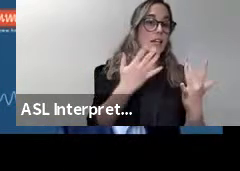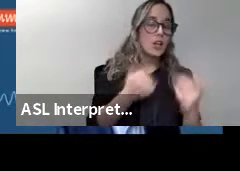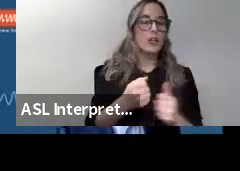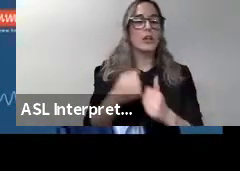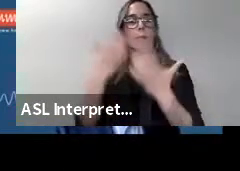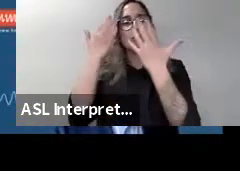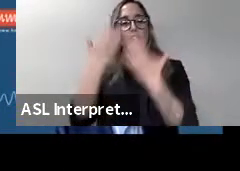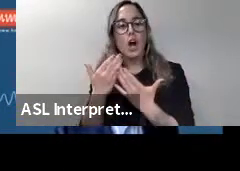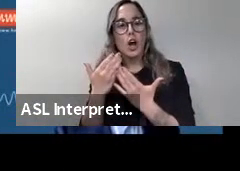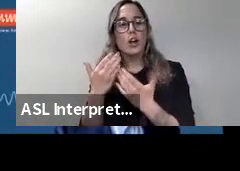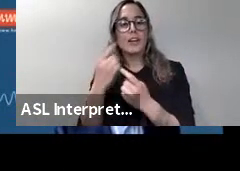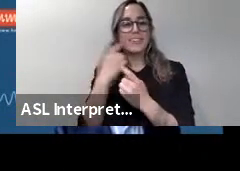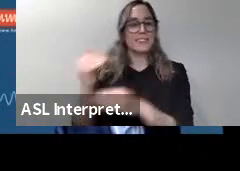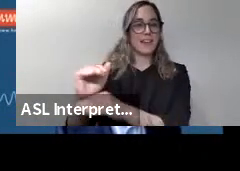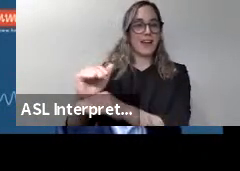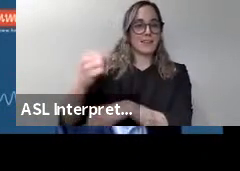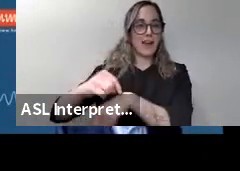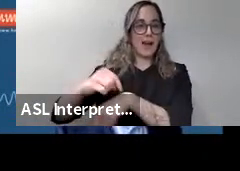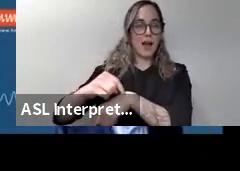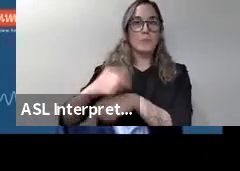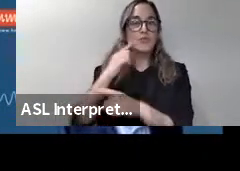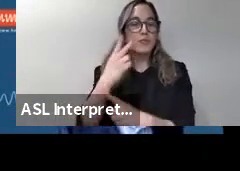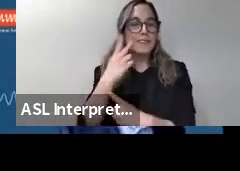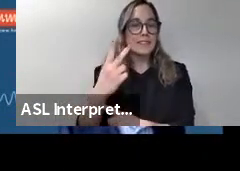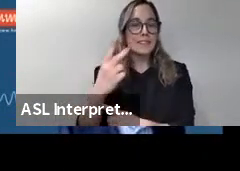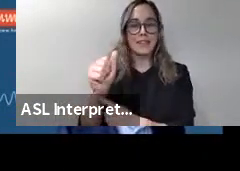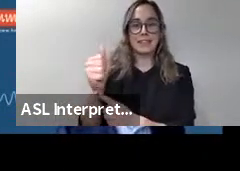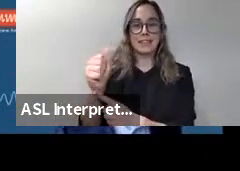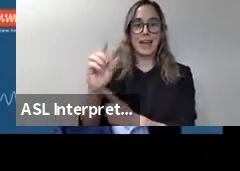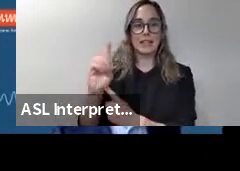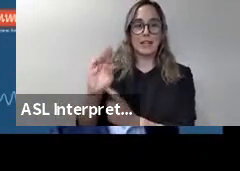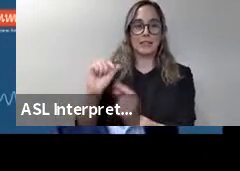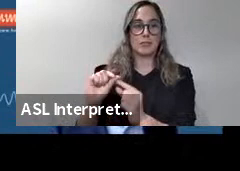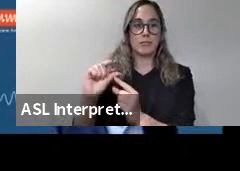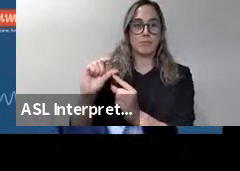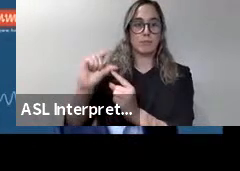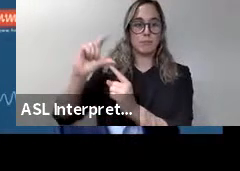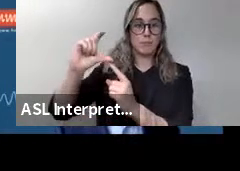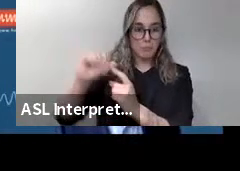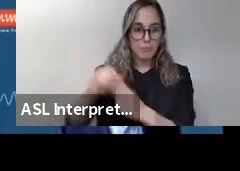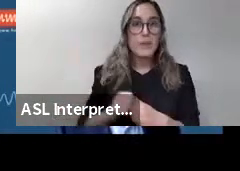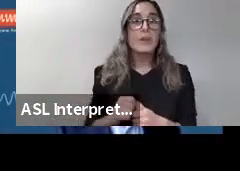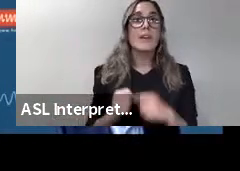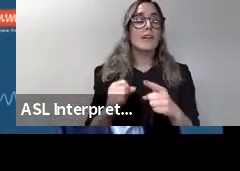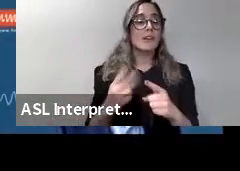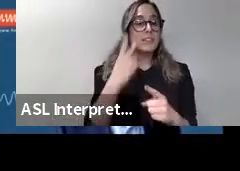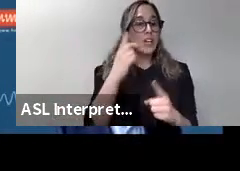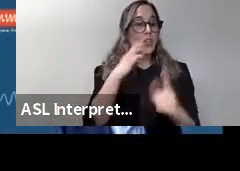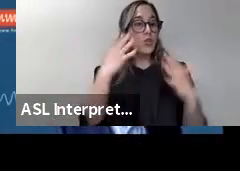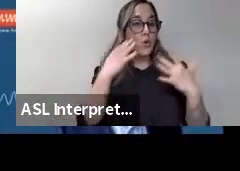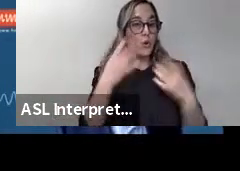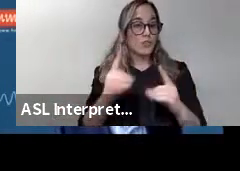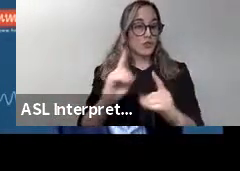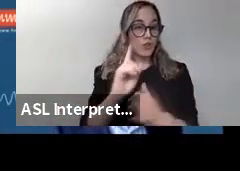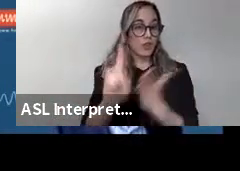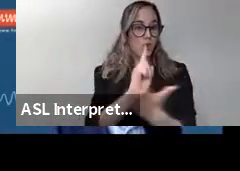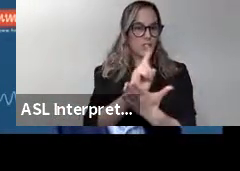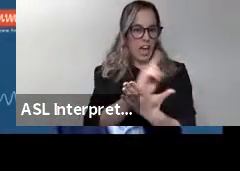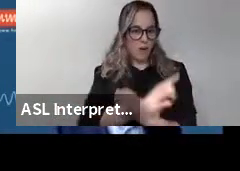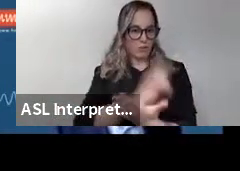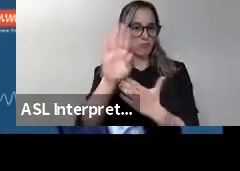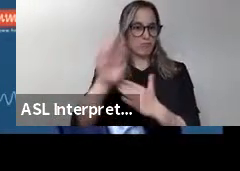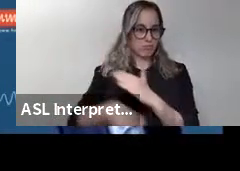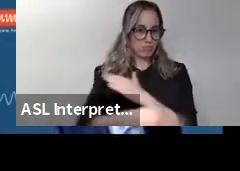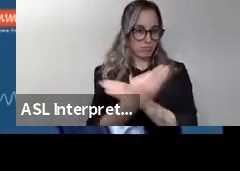weighting of sound levels during nighttime hours by 10 decibels to account for hour increased sensitivity to noise during those hours. Nighttime